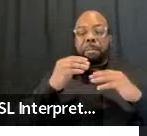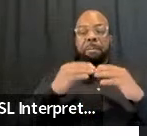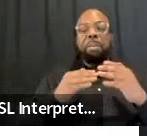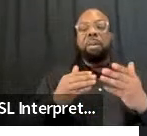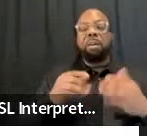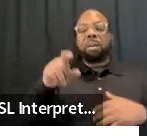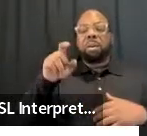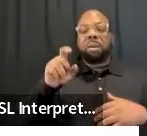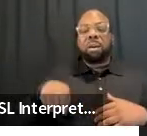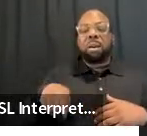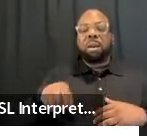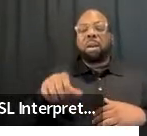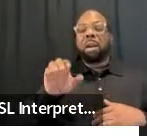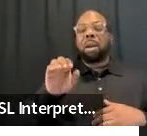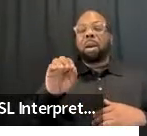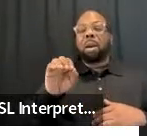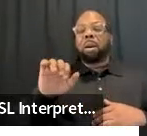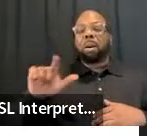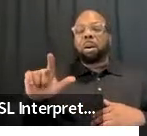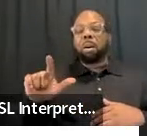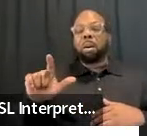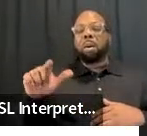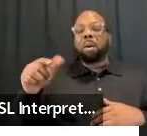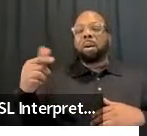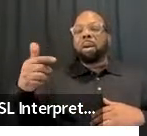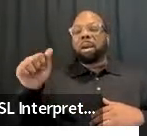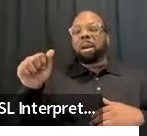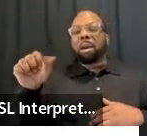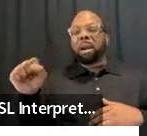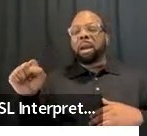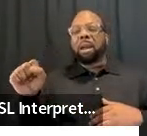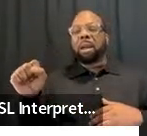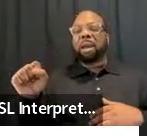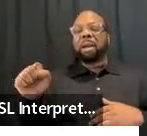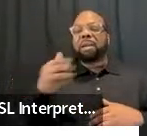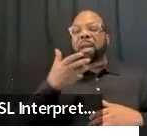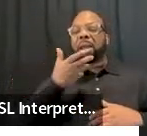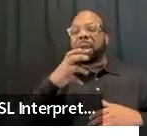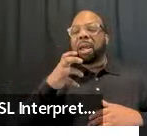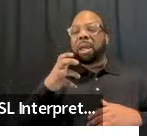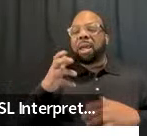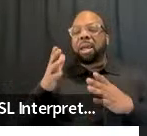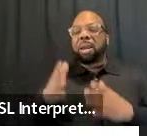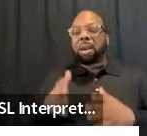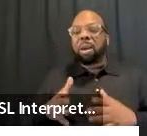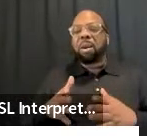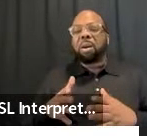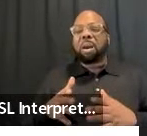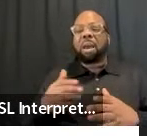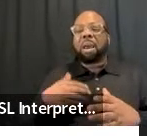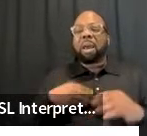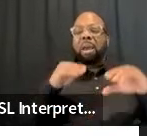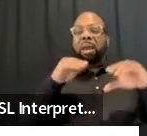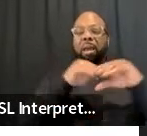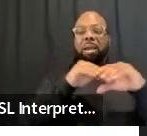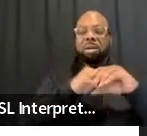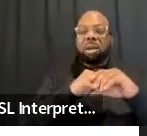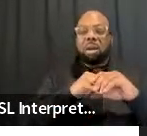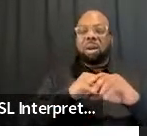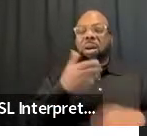need to retire oil or gas powered boilers or heaters and replace them with electrified equipment, such as installing mini split heat